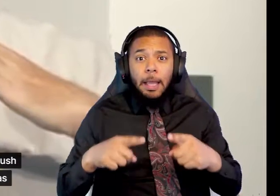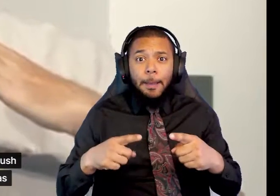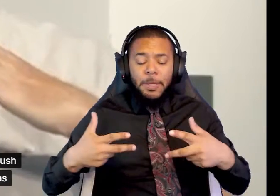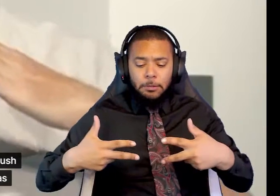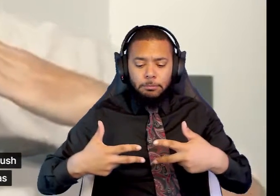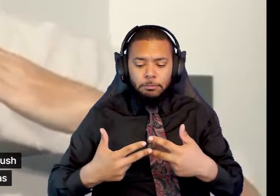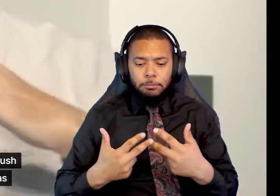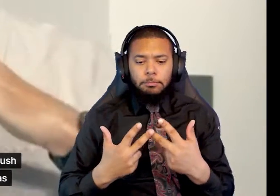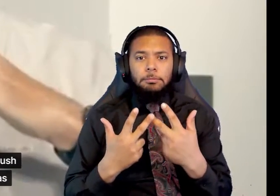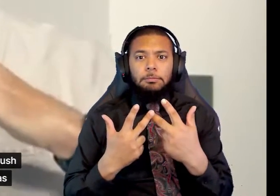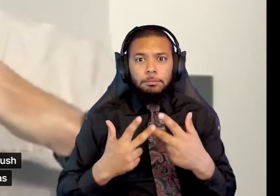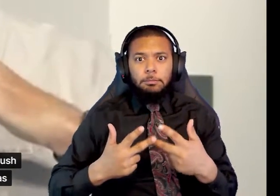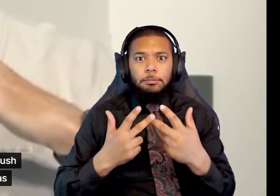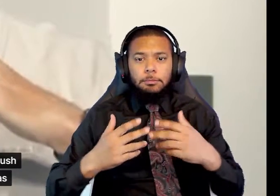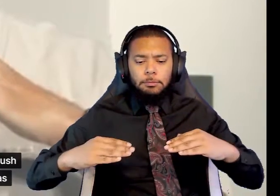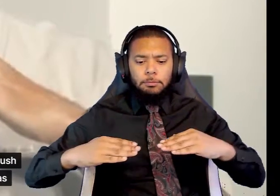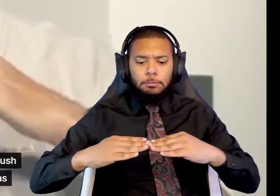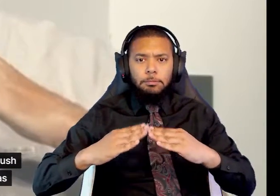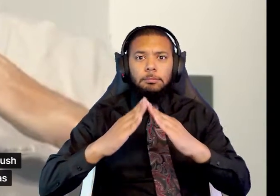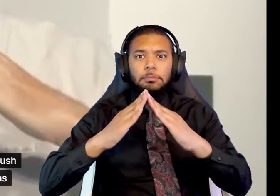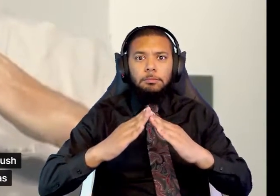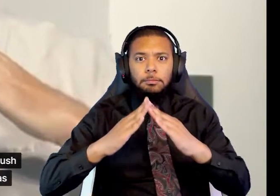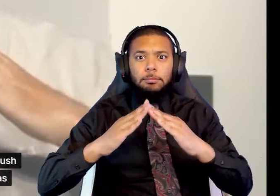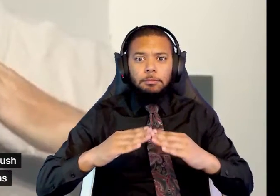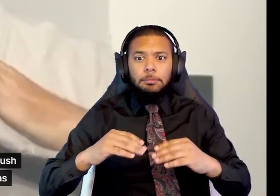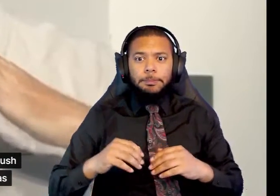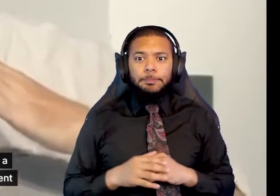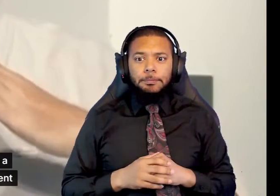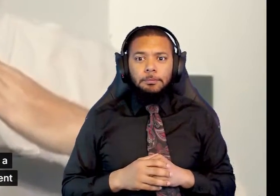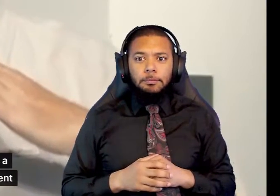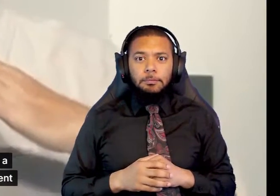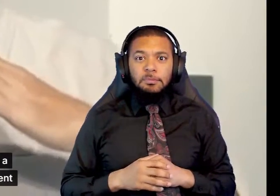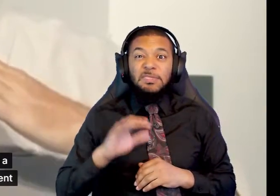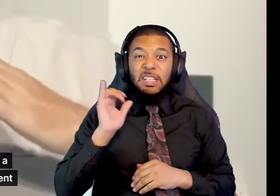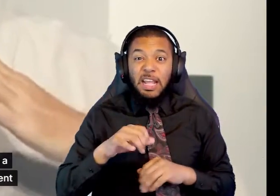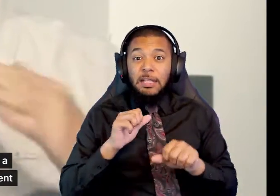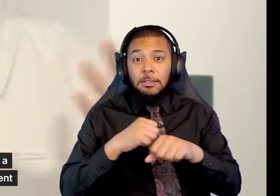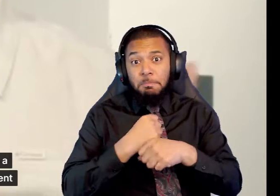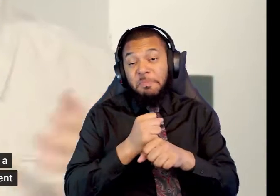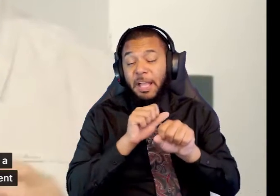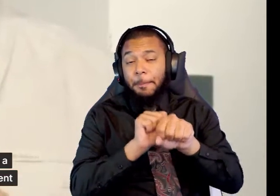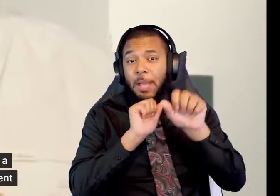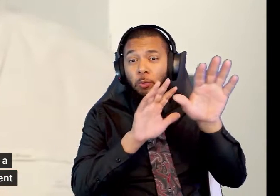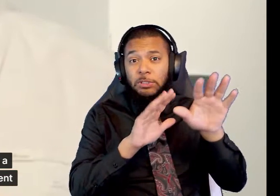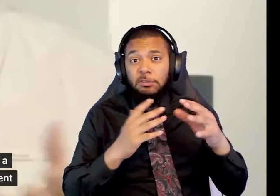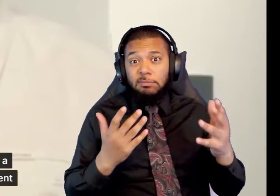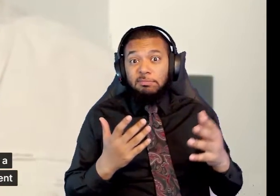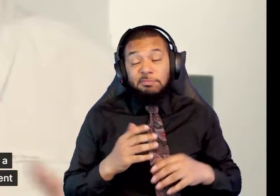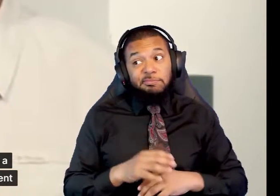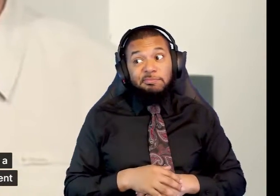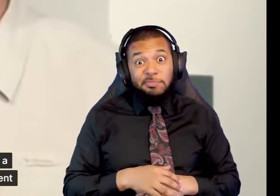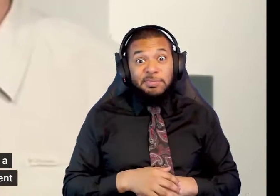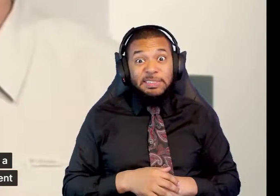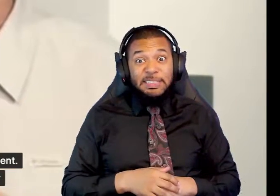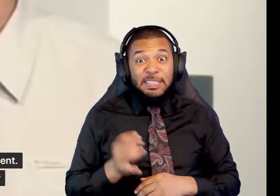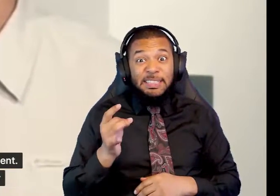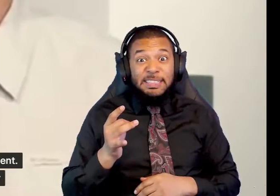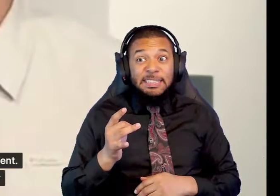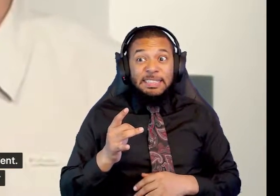is the fronts of the car push upwards. You can think of that as mountain building. I mean, that's a violent example, but